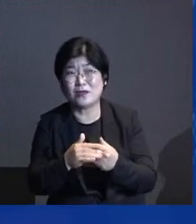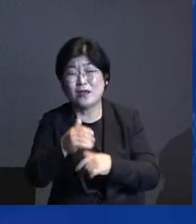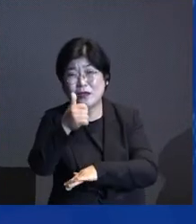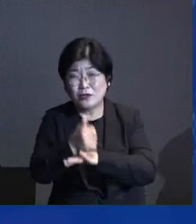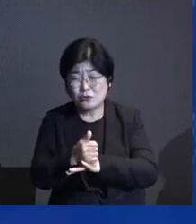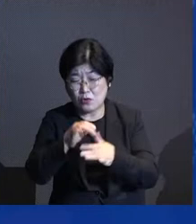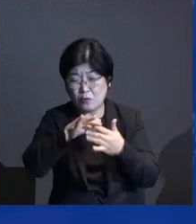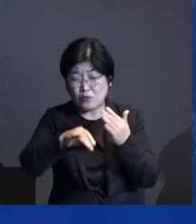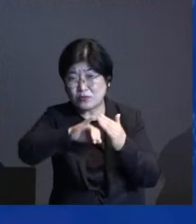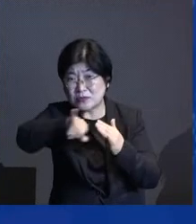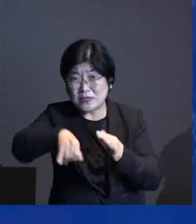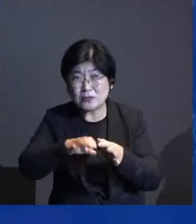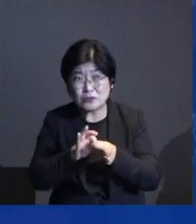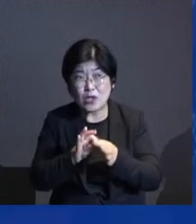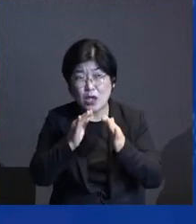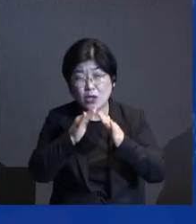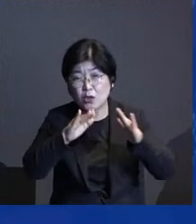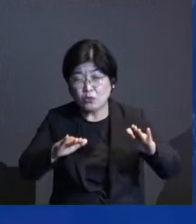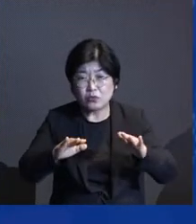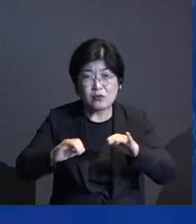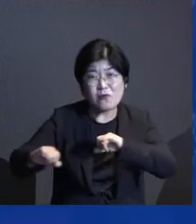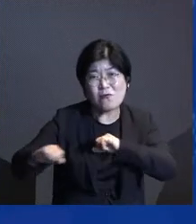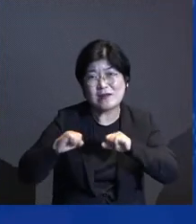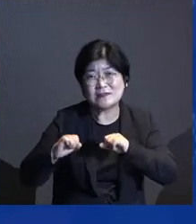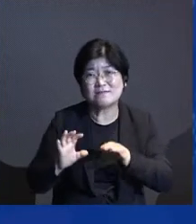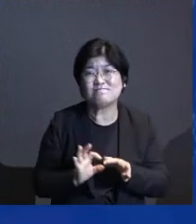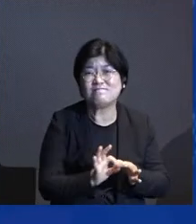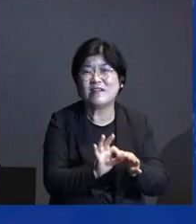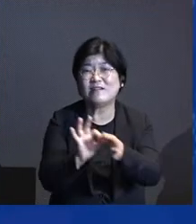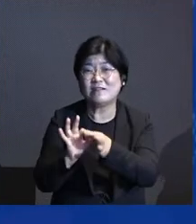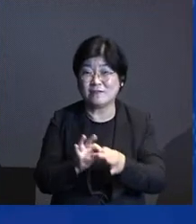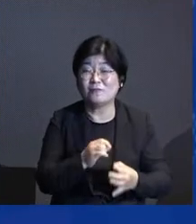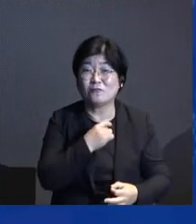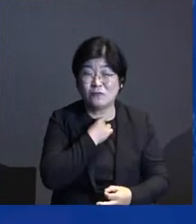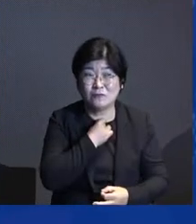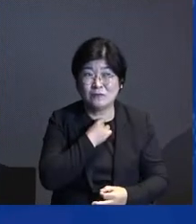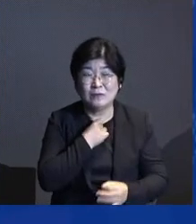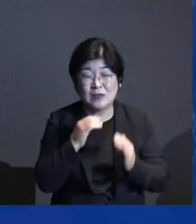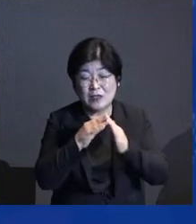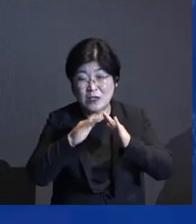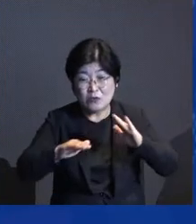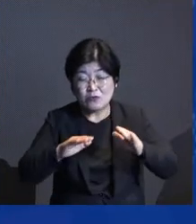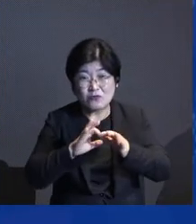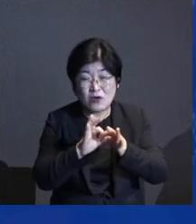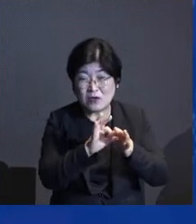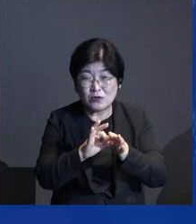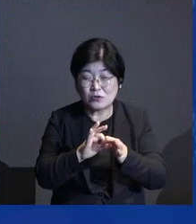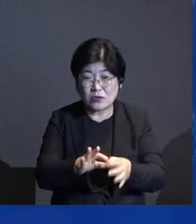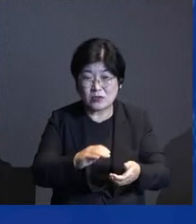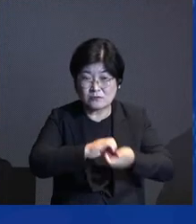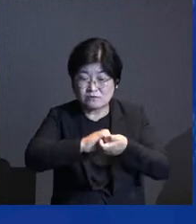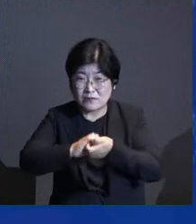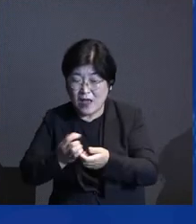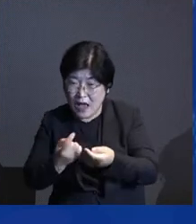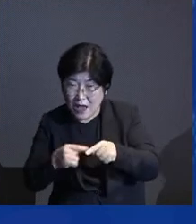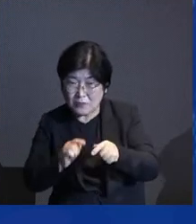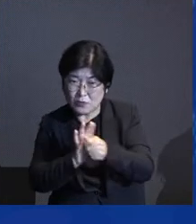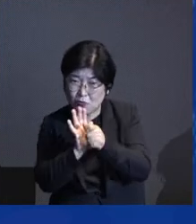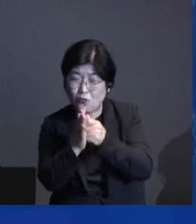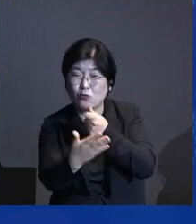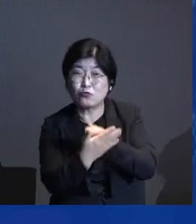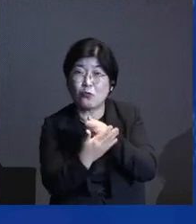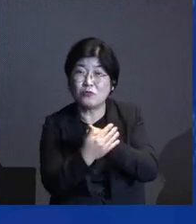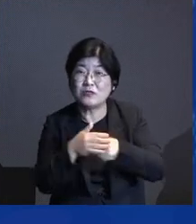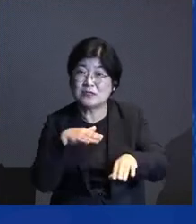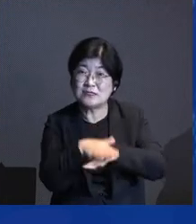each other in redetecting, in bringing in their talents, in fulfilling their dreams, in facing the challenges of